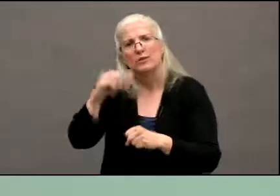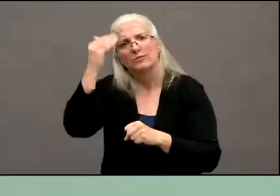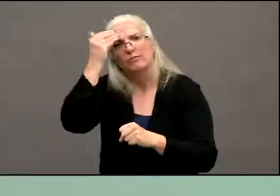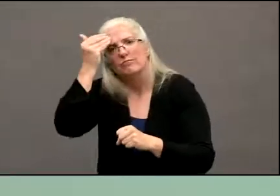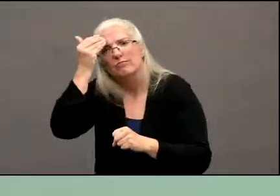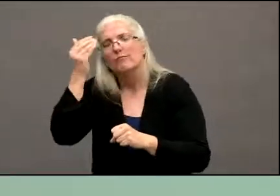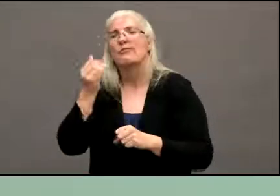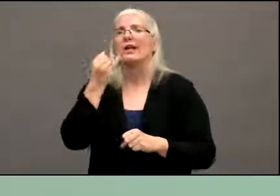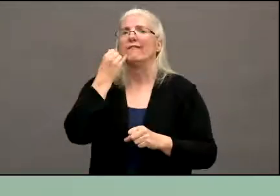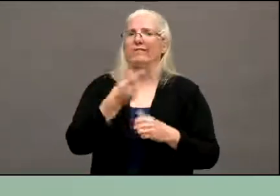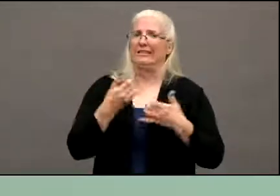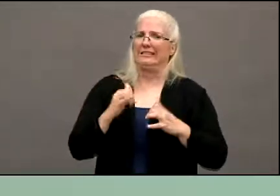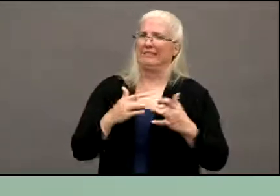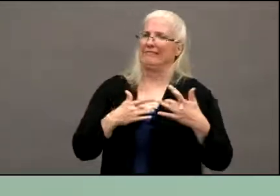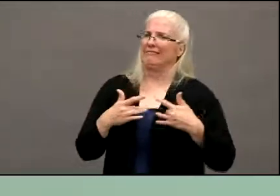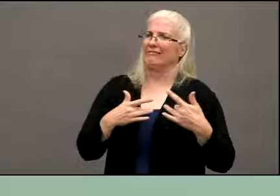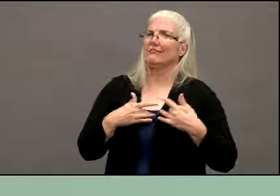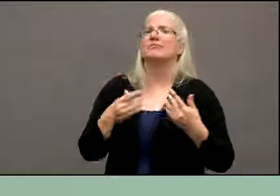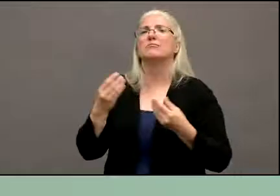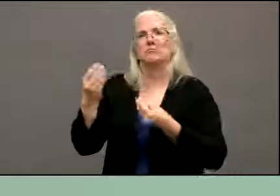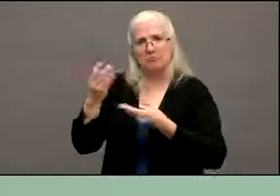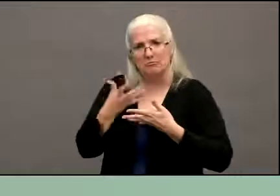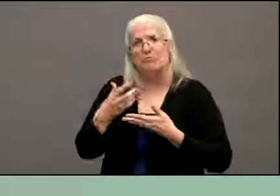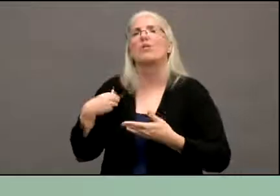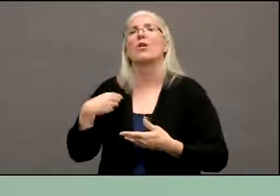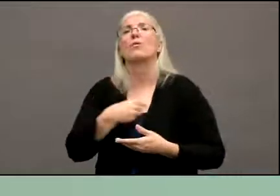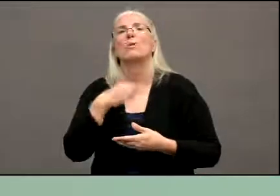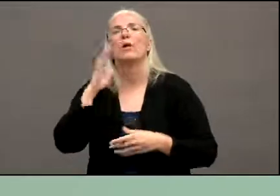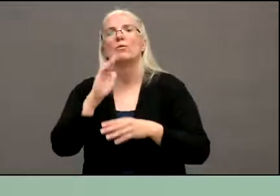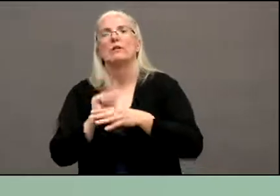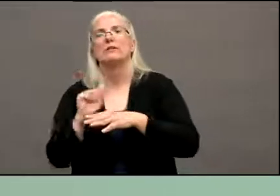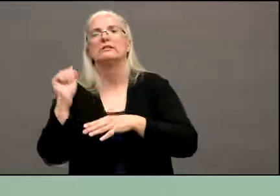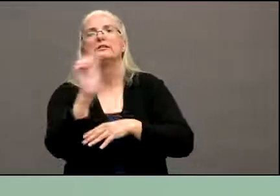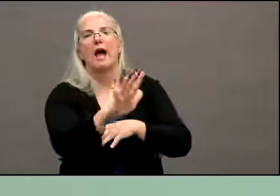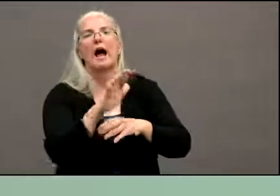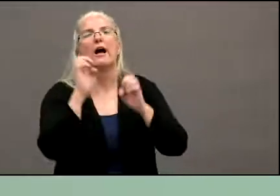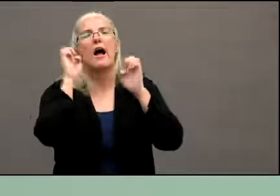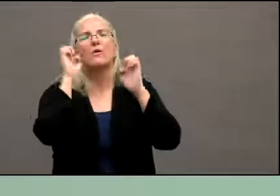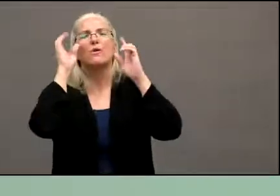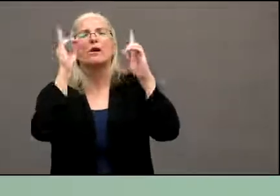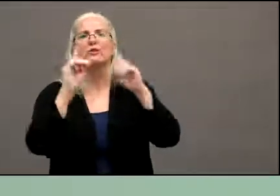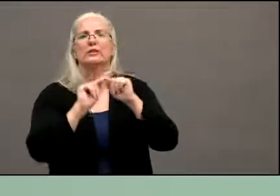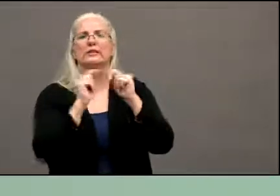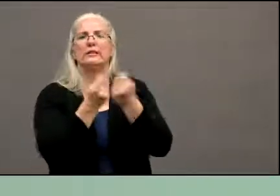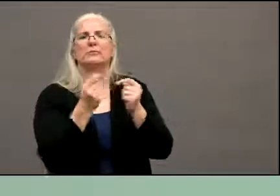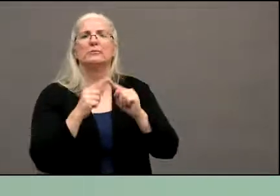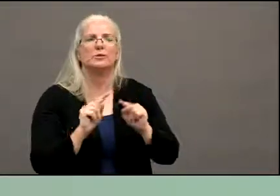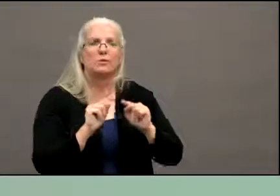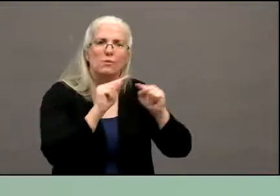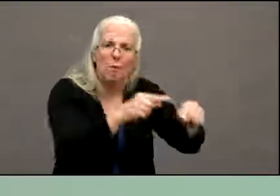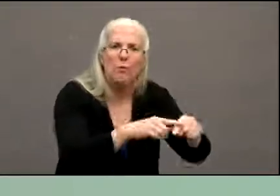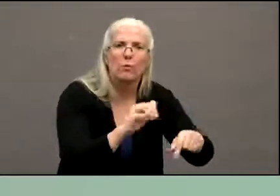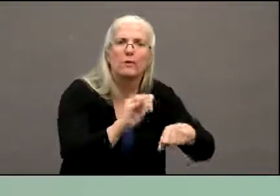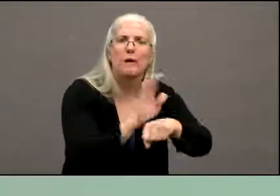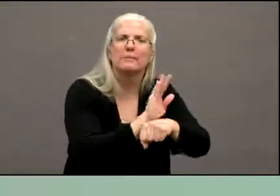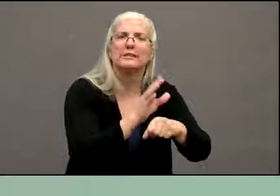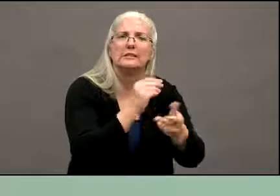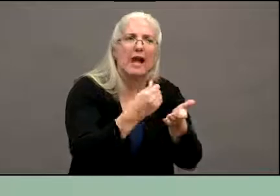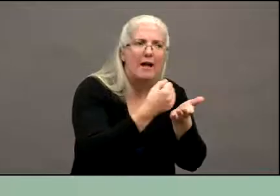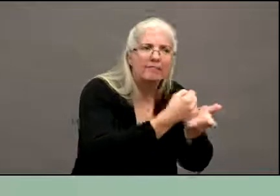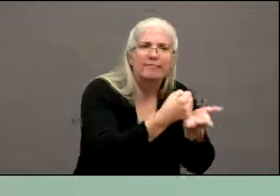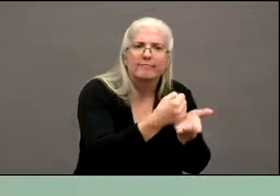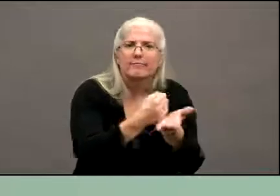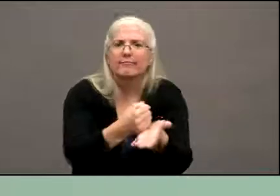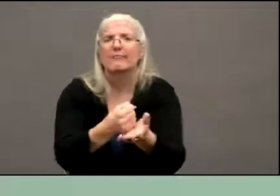team out first. We have our education team members are fluent in multiple languages. We want to